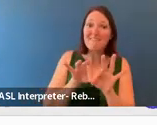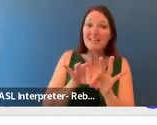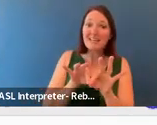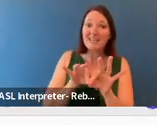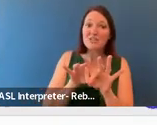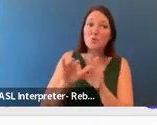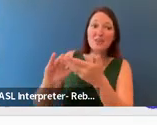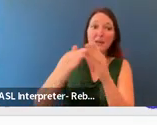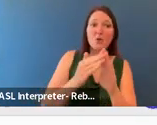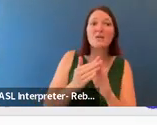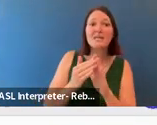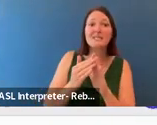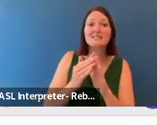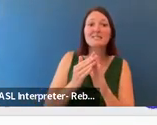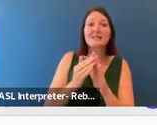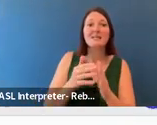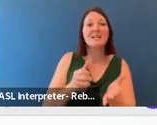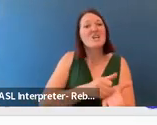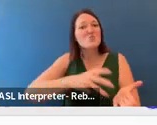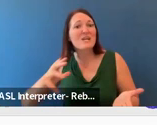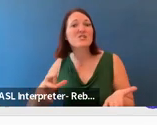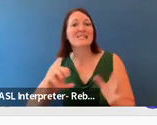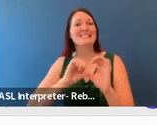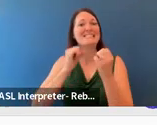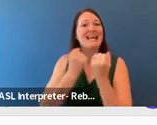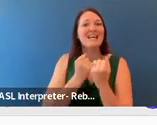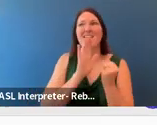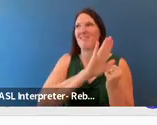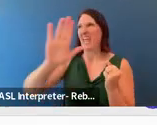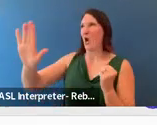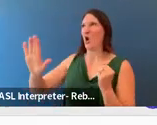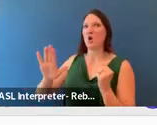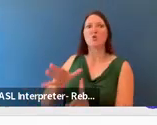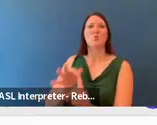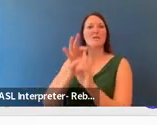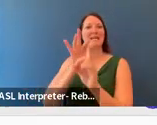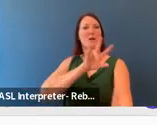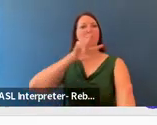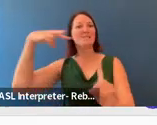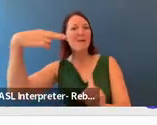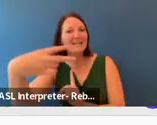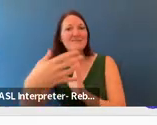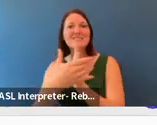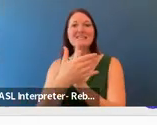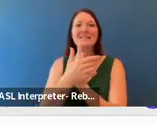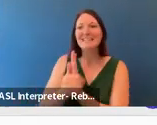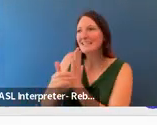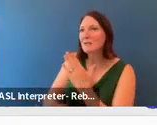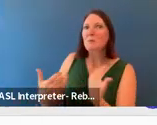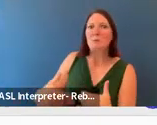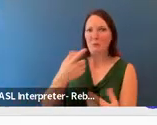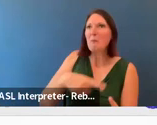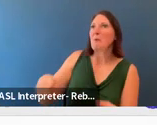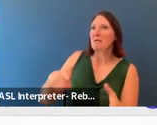our communities, enriching our society with their unique perspectives, talents, and skills, and deserve